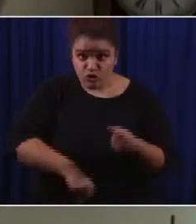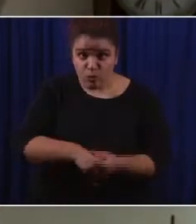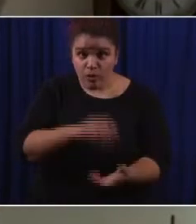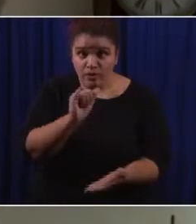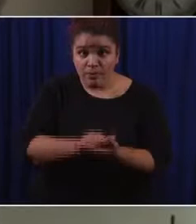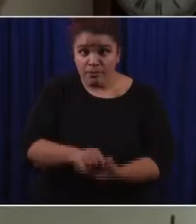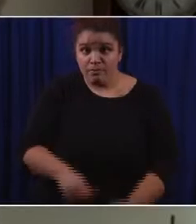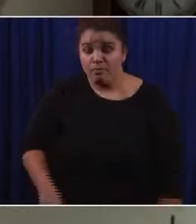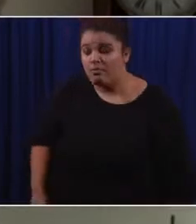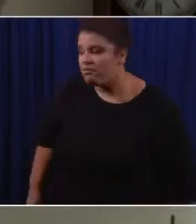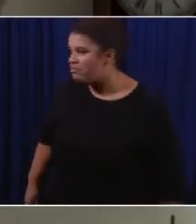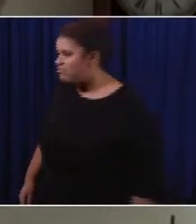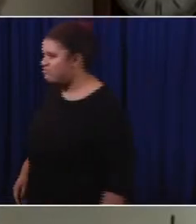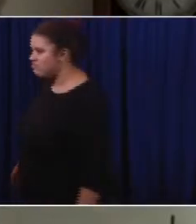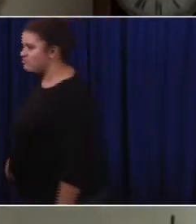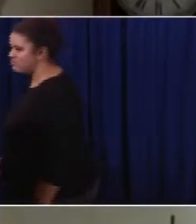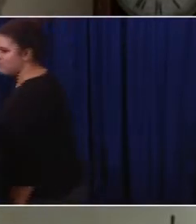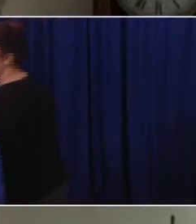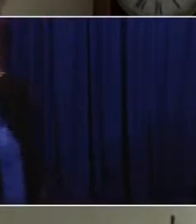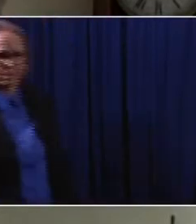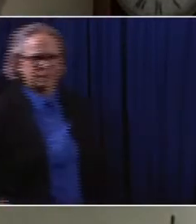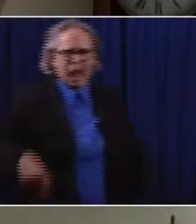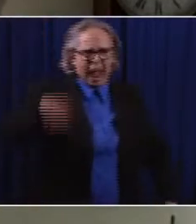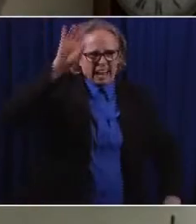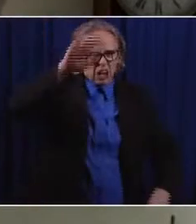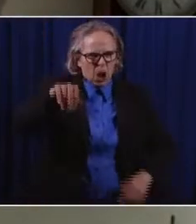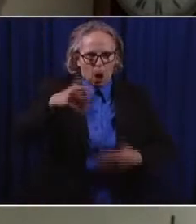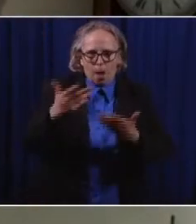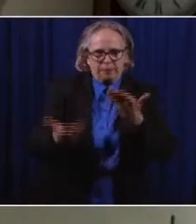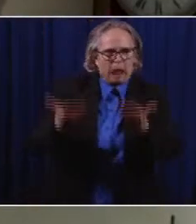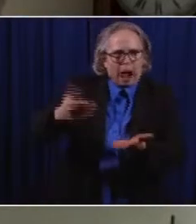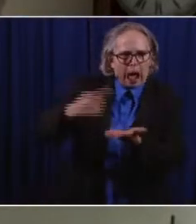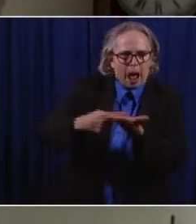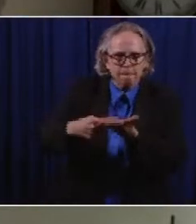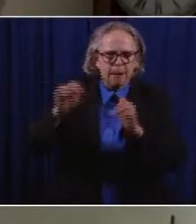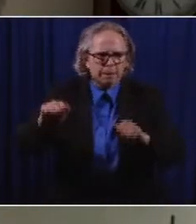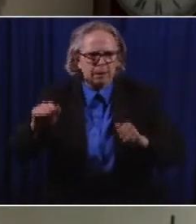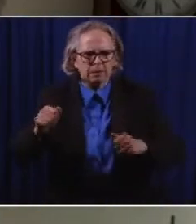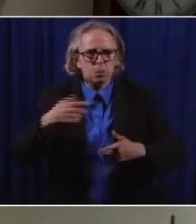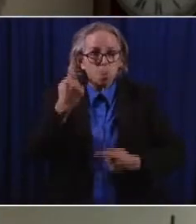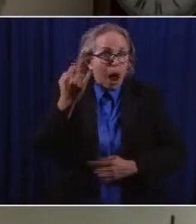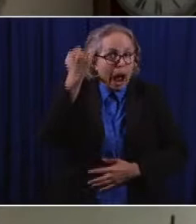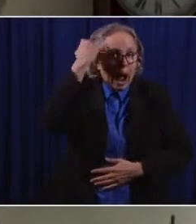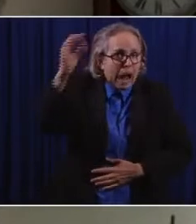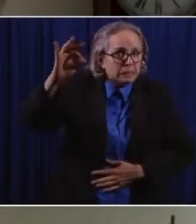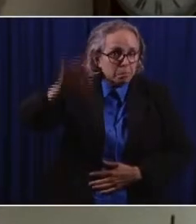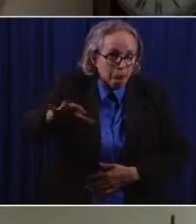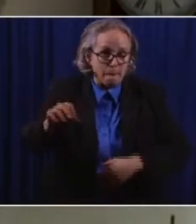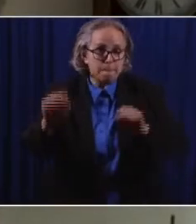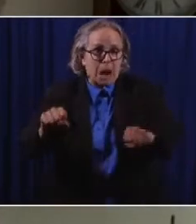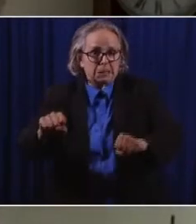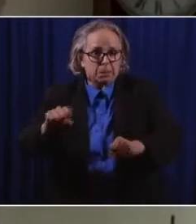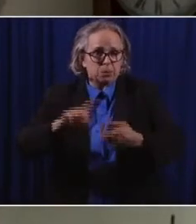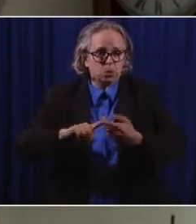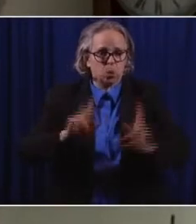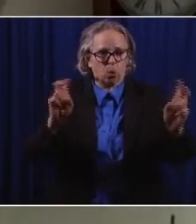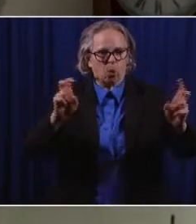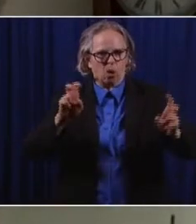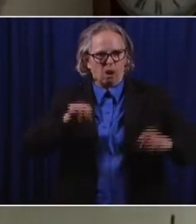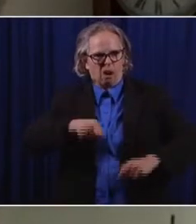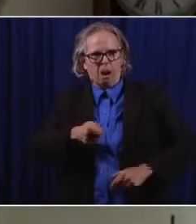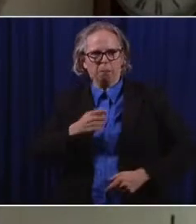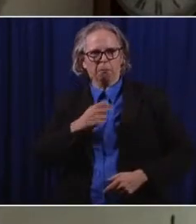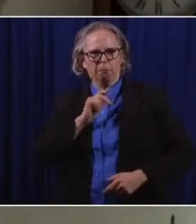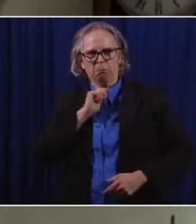certainly been speculation that they might do that. I think they'll do whatever they think is necessary to, have us focused